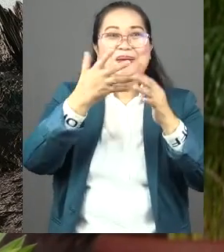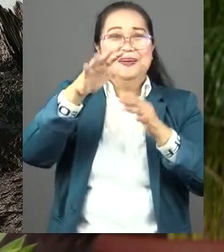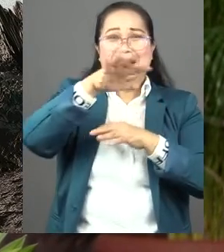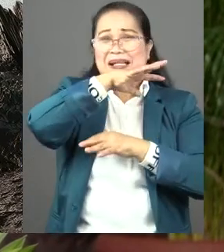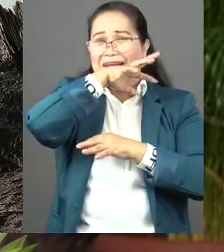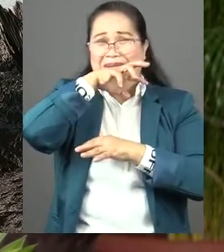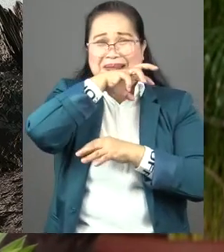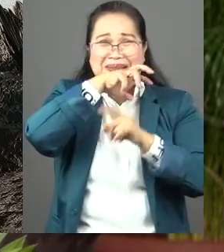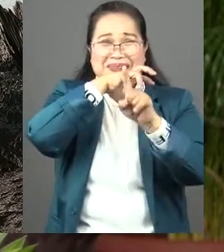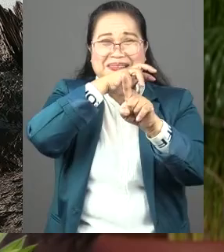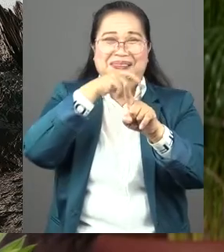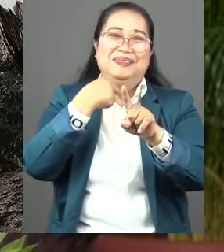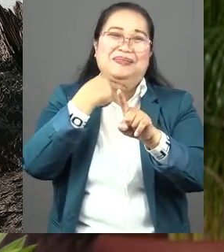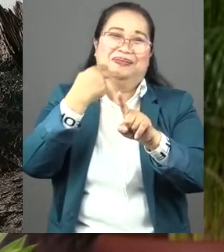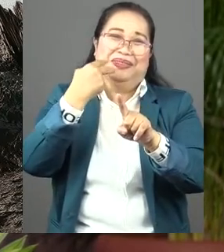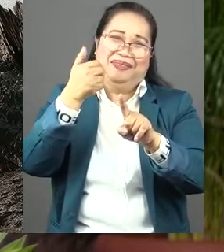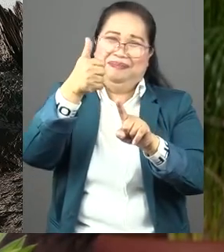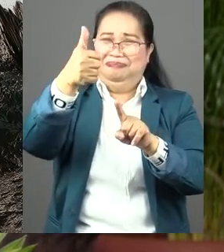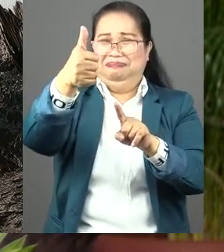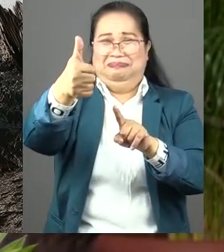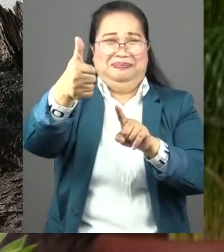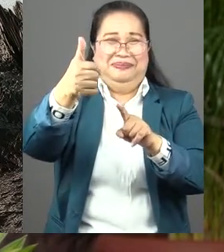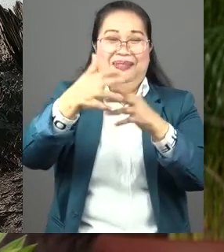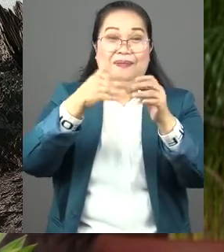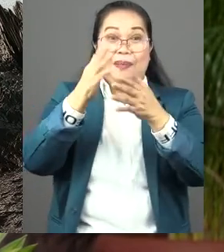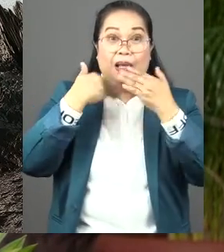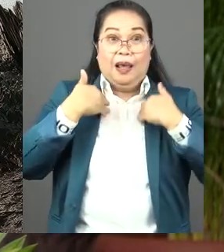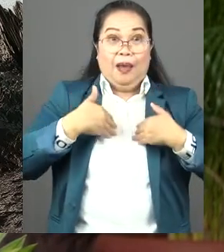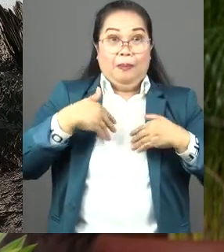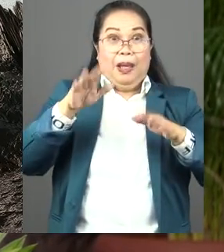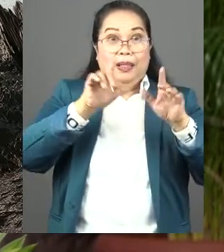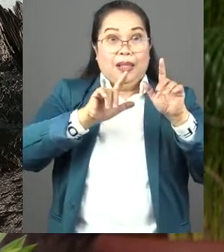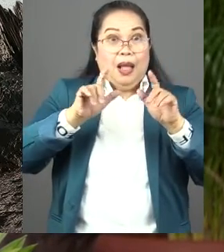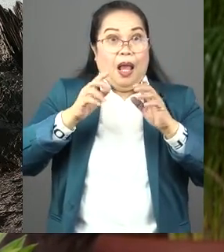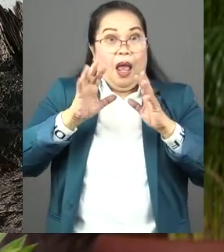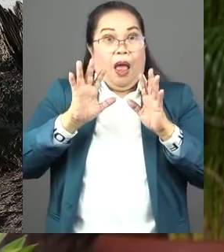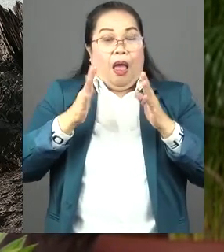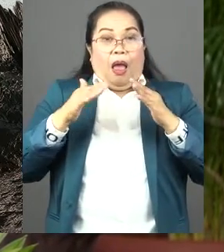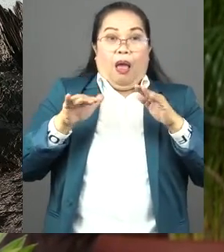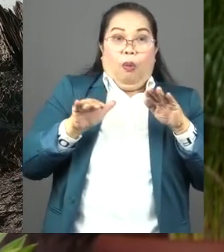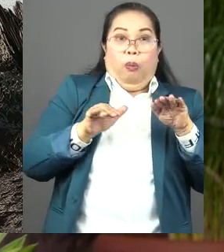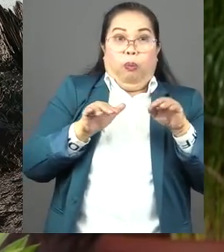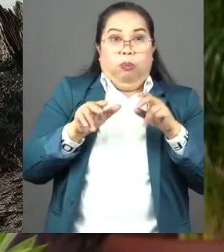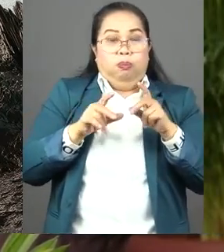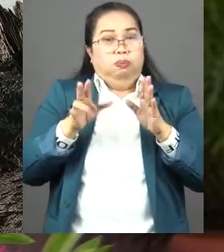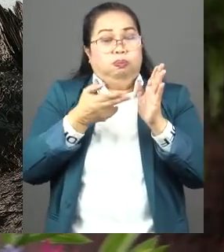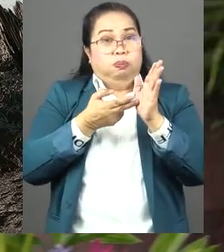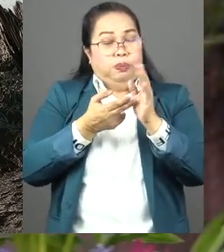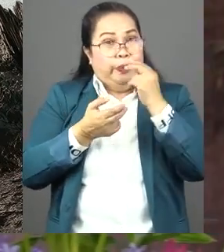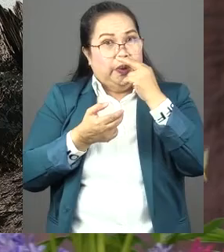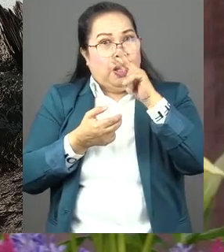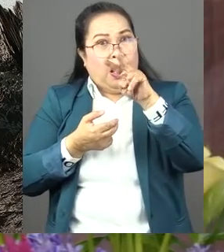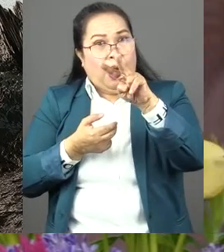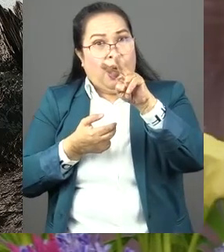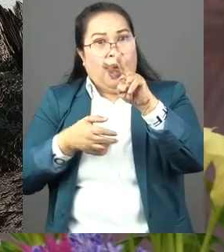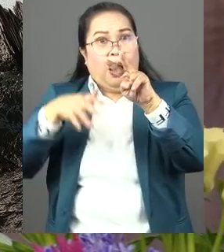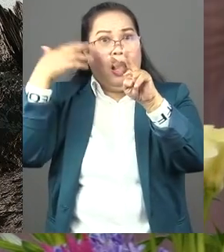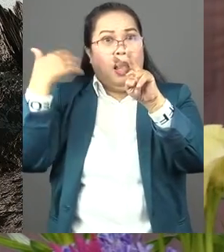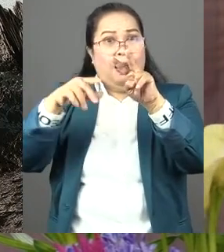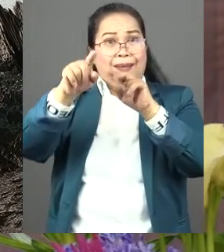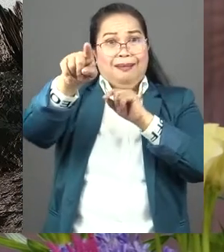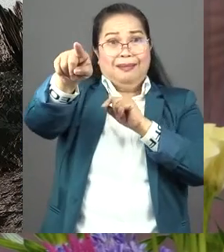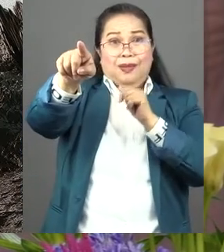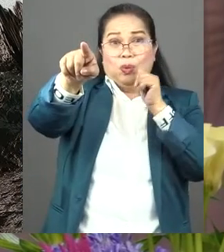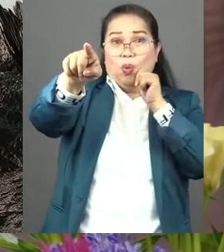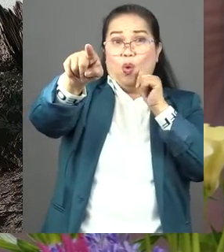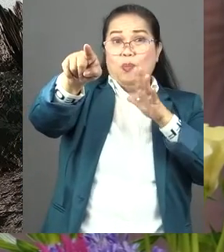It's fine. But in your body language, they saw the sincerity. Well, guess what? Somebody looking at you will say, that woman